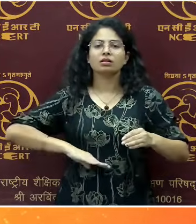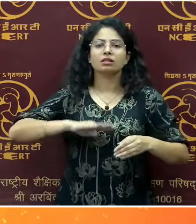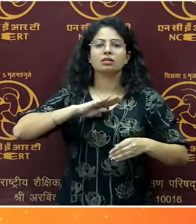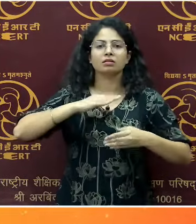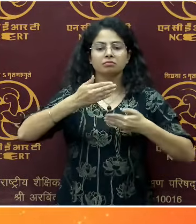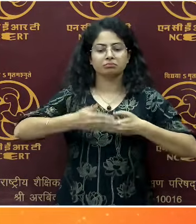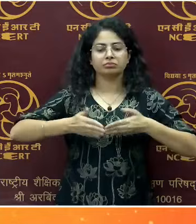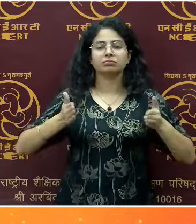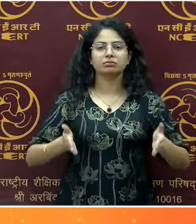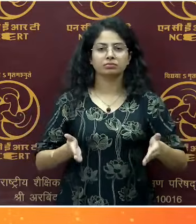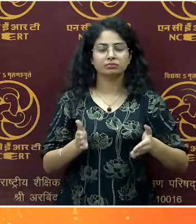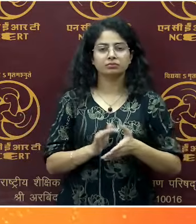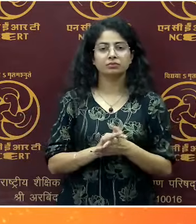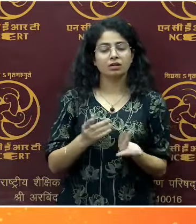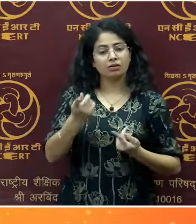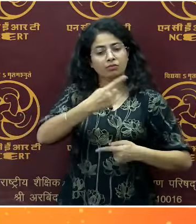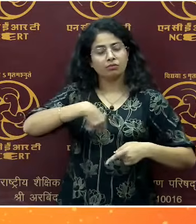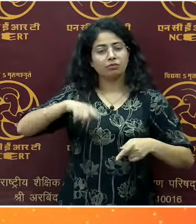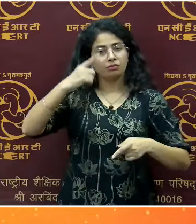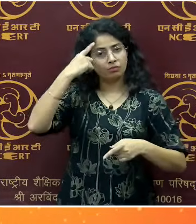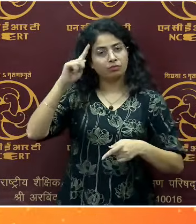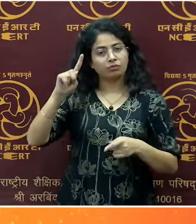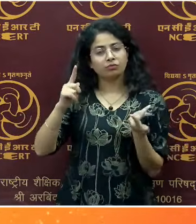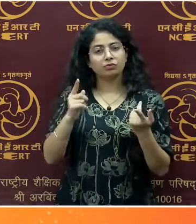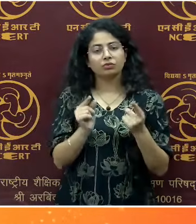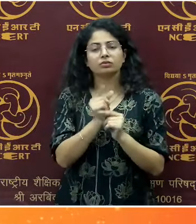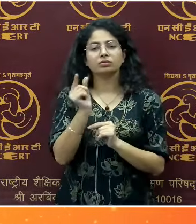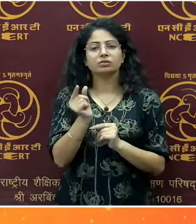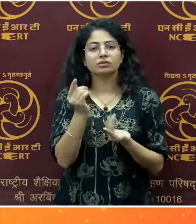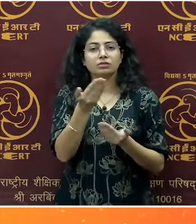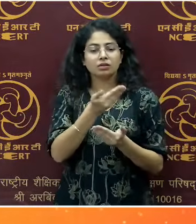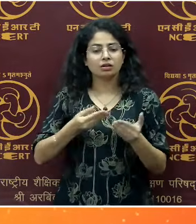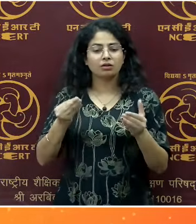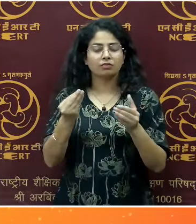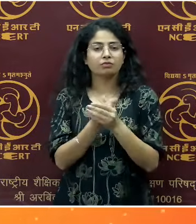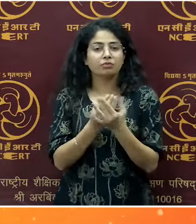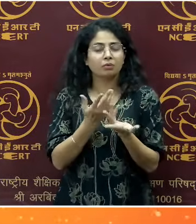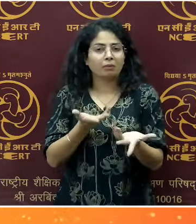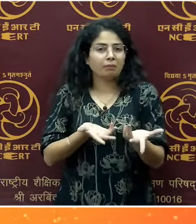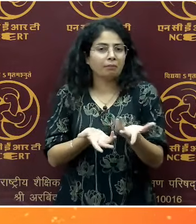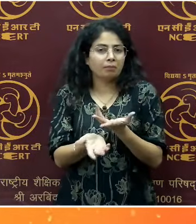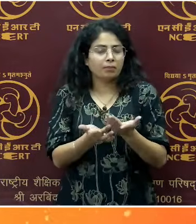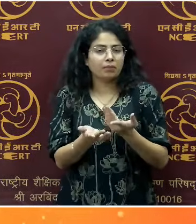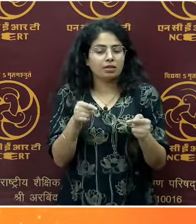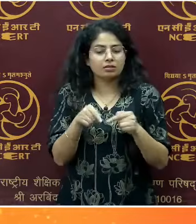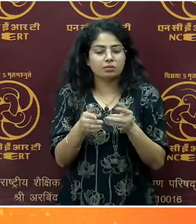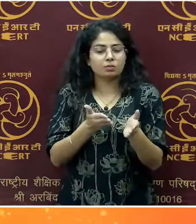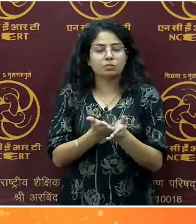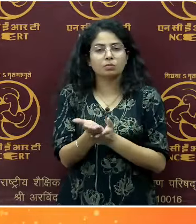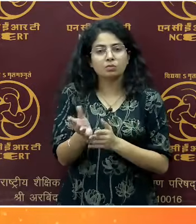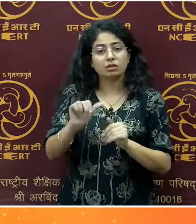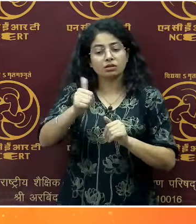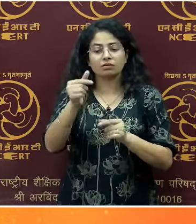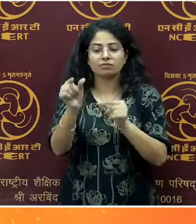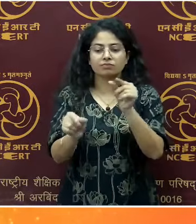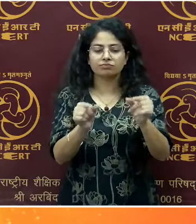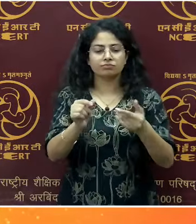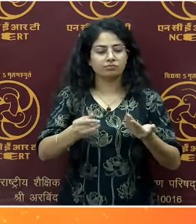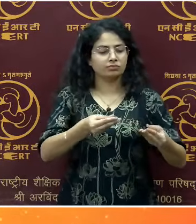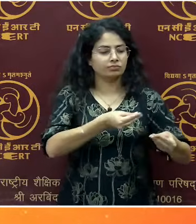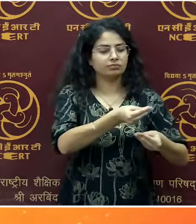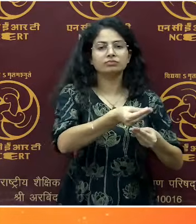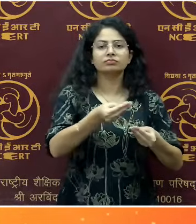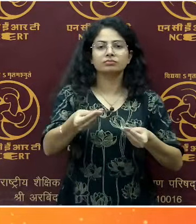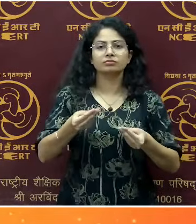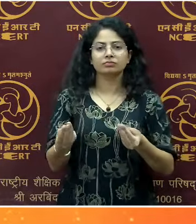Yeah. are limited, and they are for all of us to use. So we should plan it this way so that others could also make use of